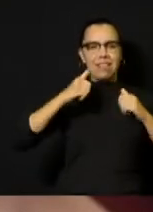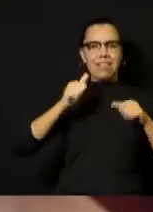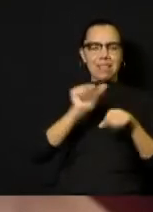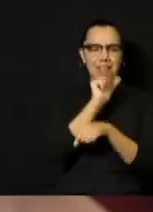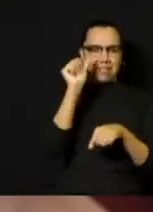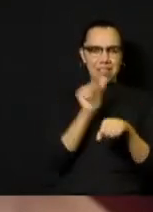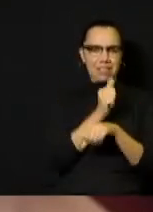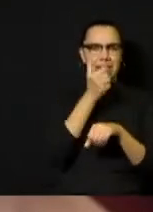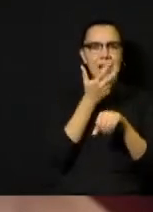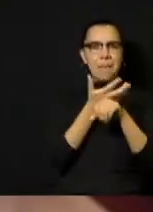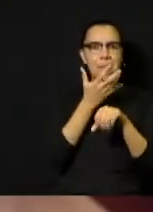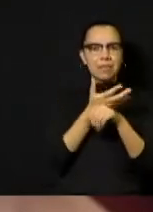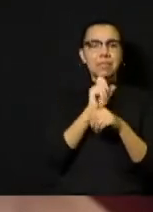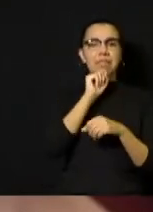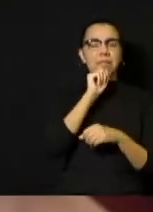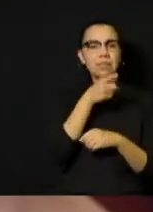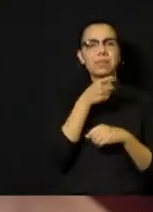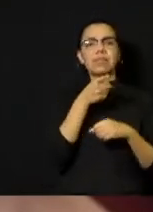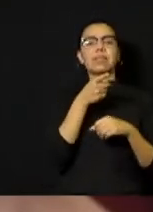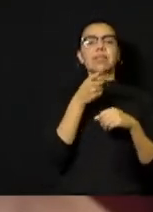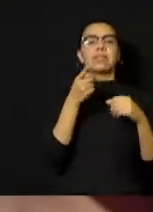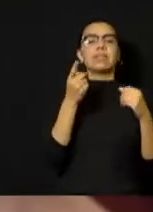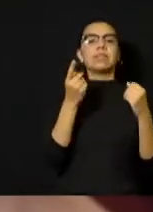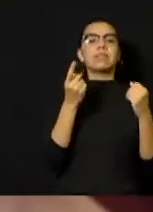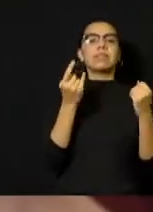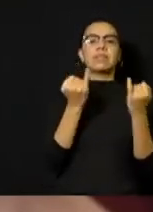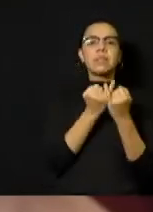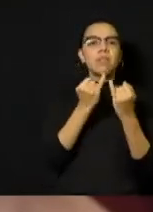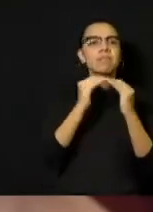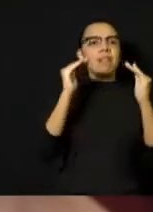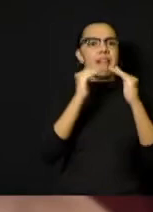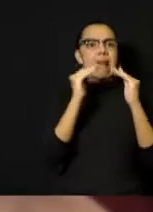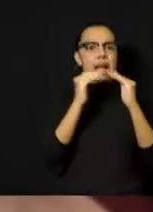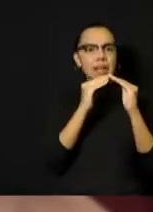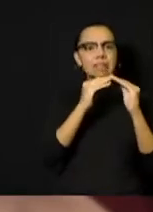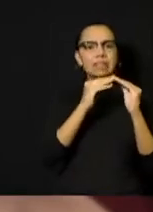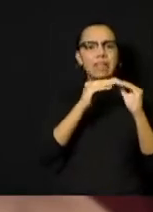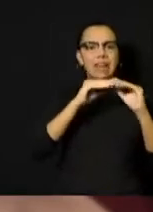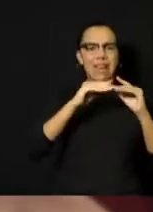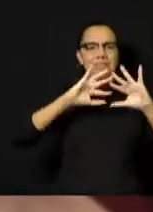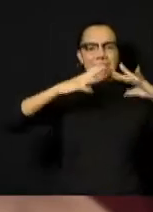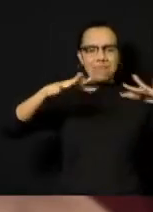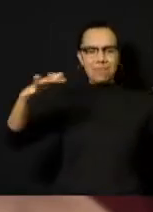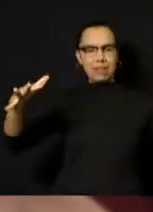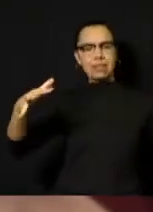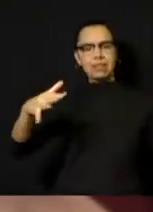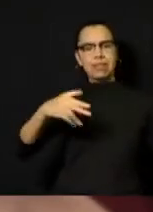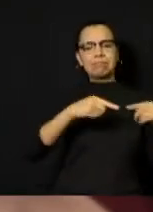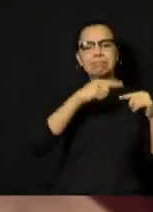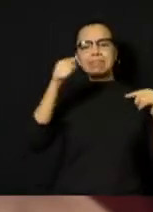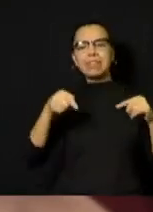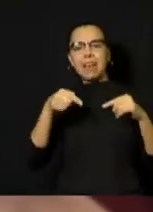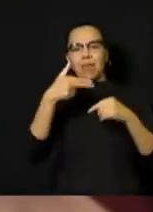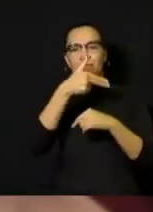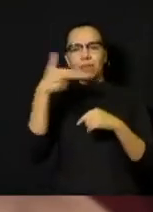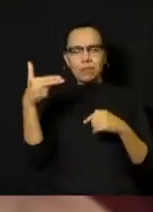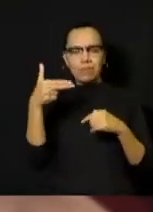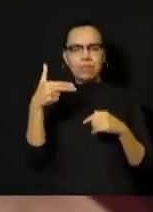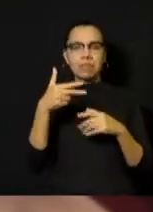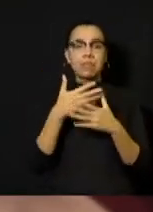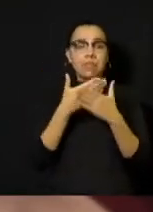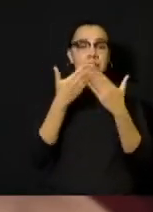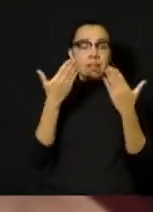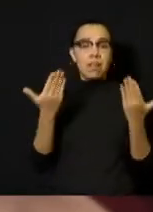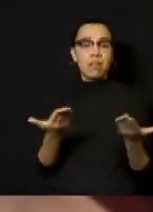Life has changed. We have a beautiful beach house. And life has changed. My commitment